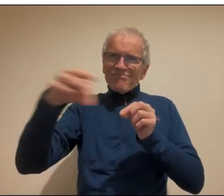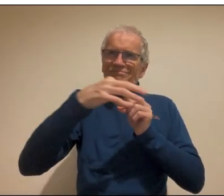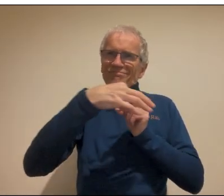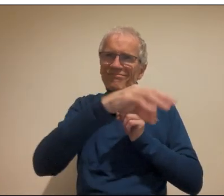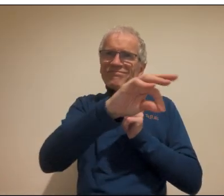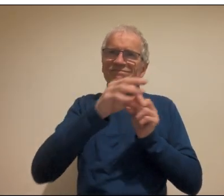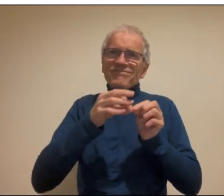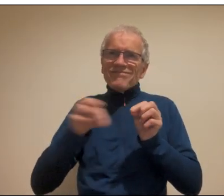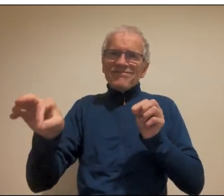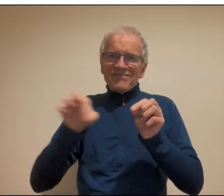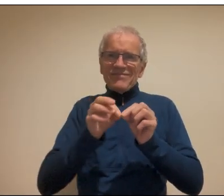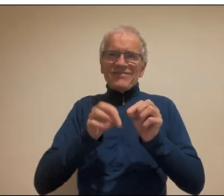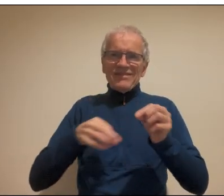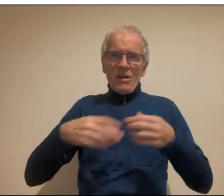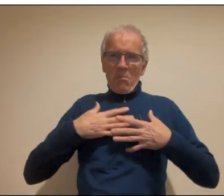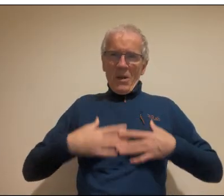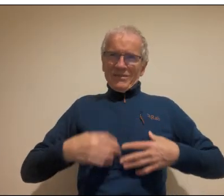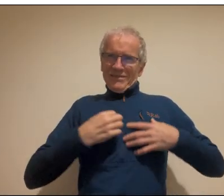body.